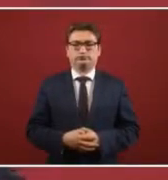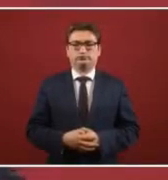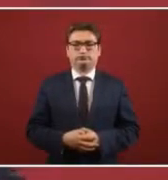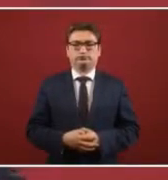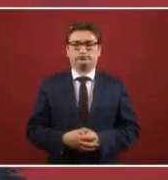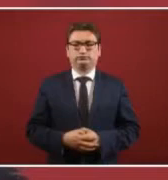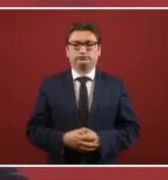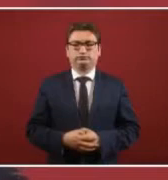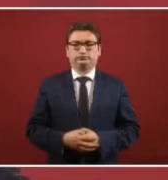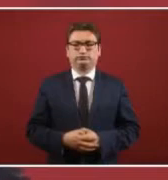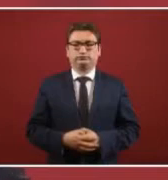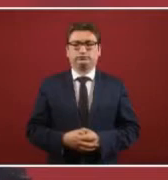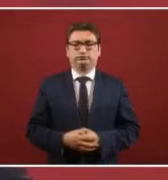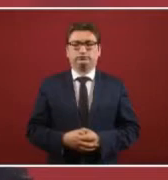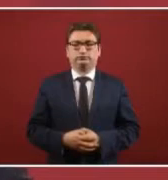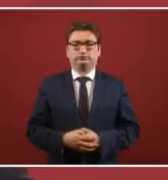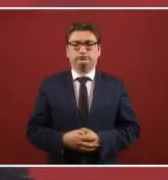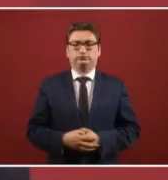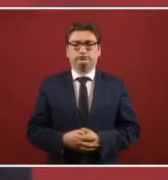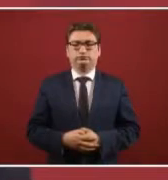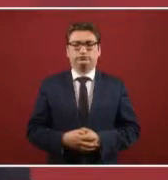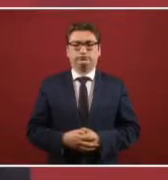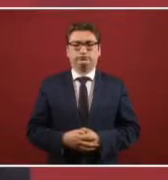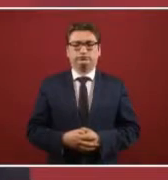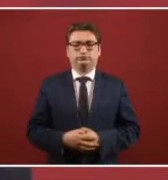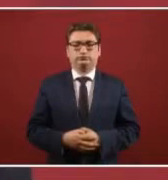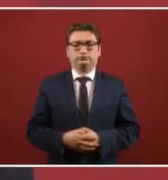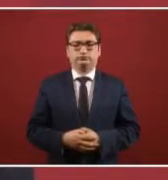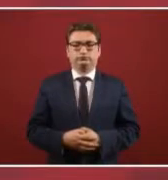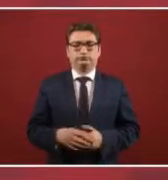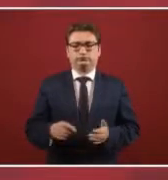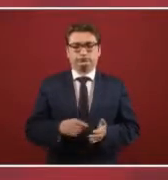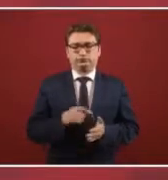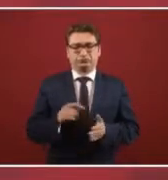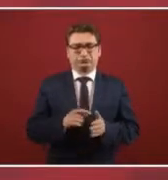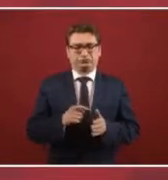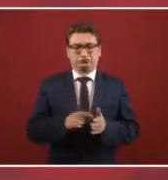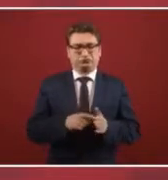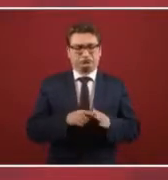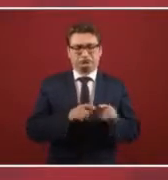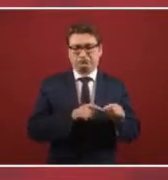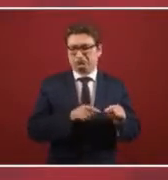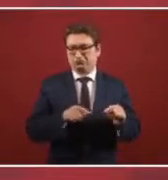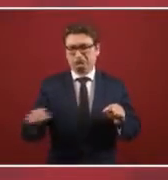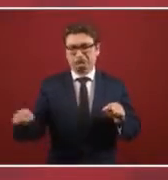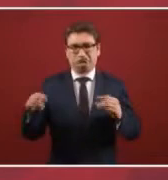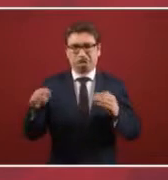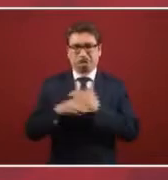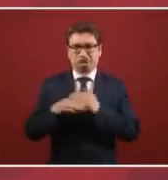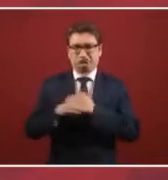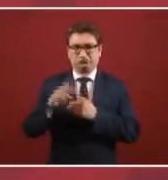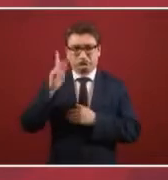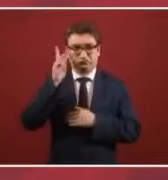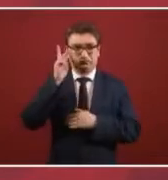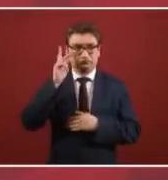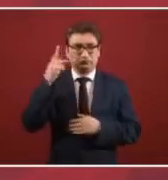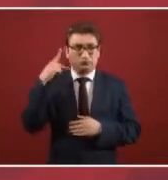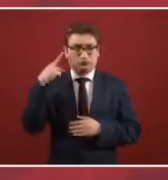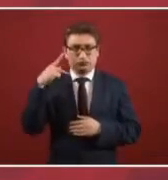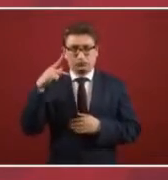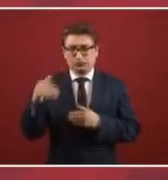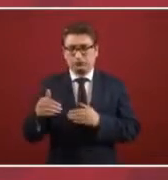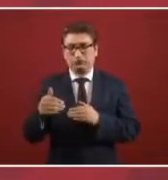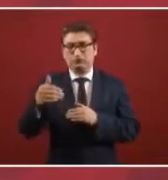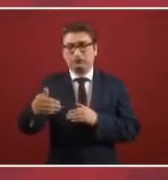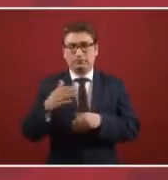He's given directions to where I think he found the, tramo, in that whole incluso pasando area, Puebla, as he was passing en